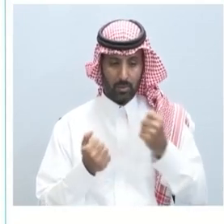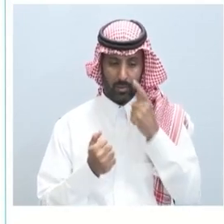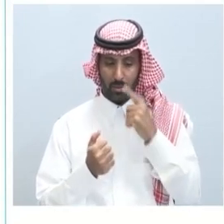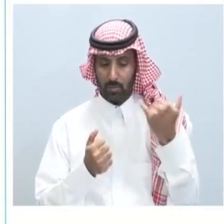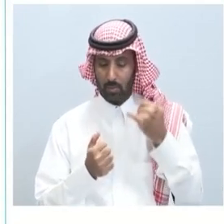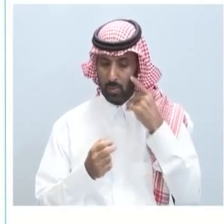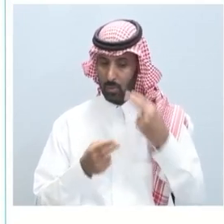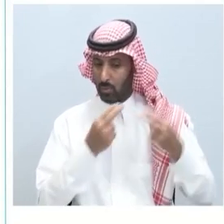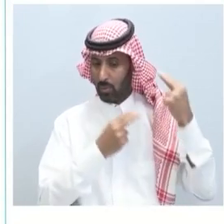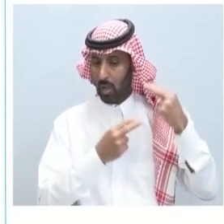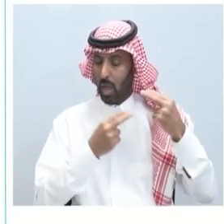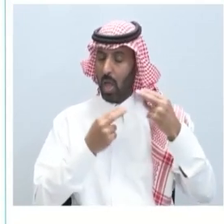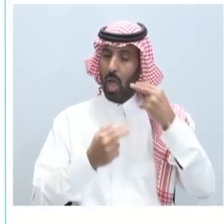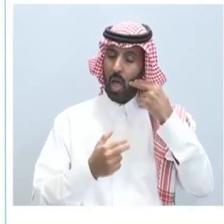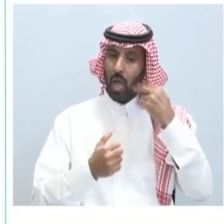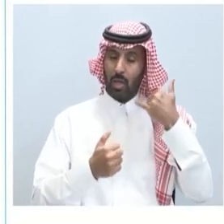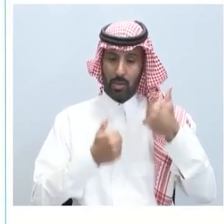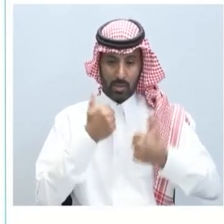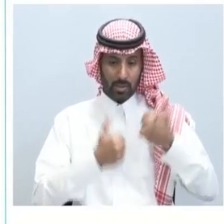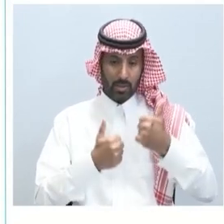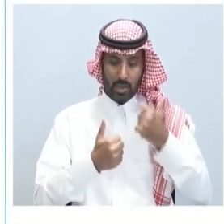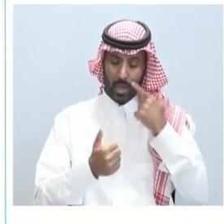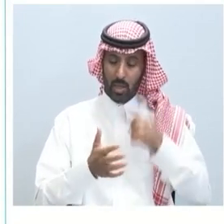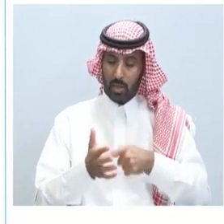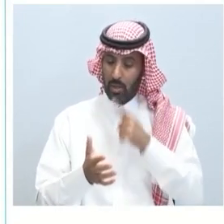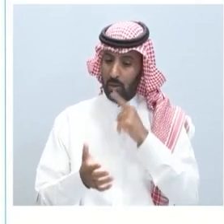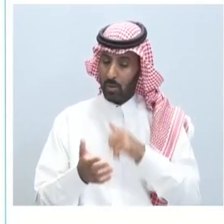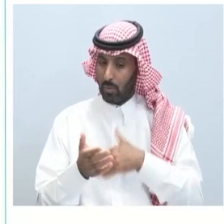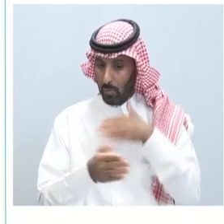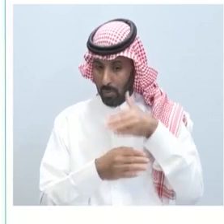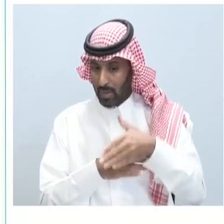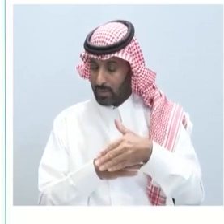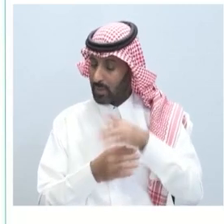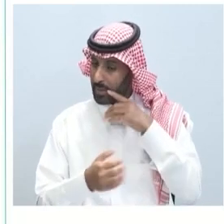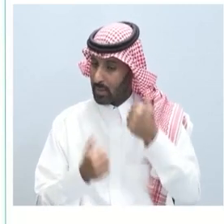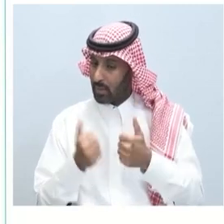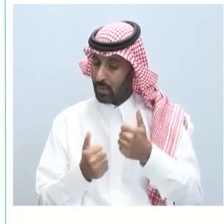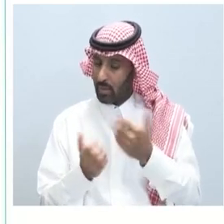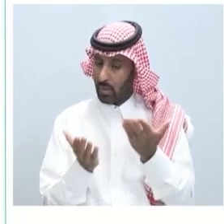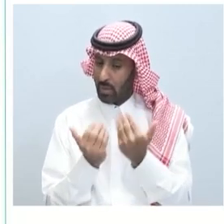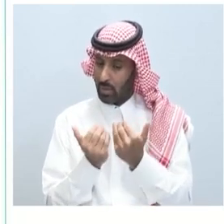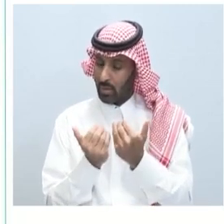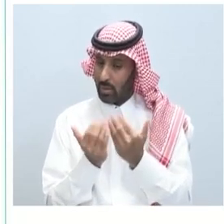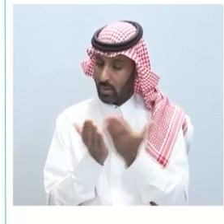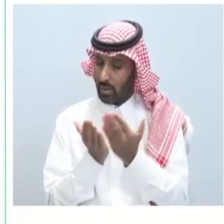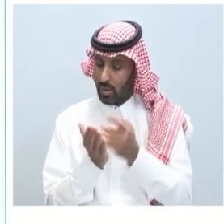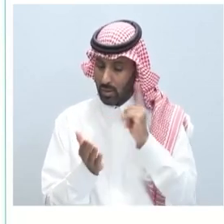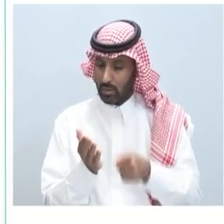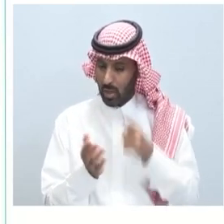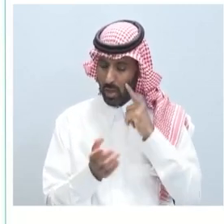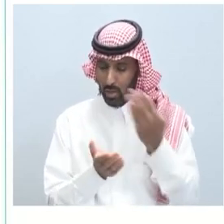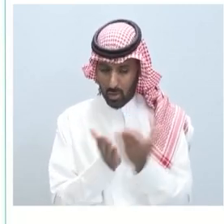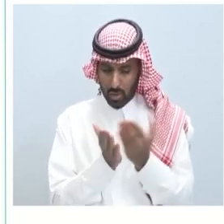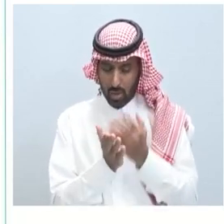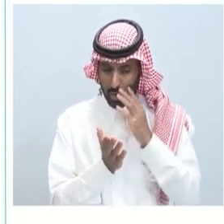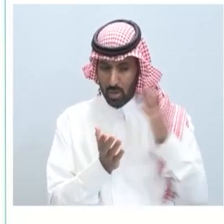important history test. The test will determine whether he passes the class. Mike has been studying for the test day and night.